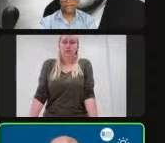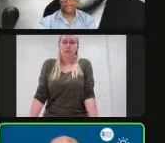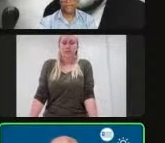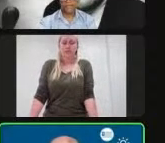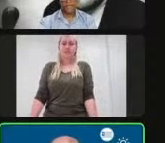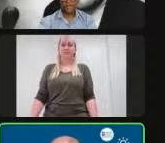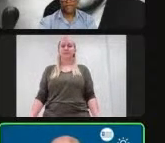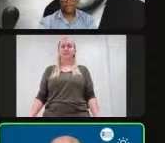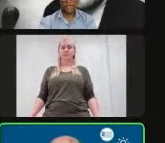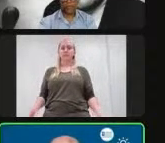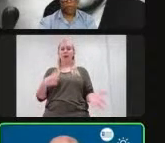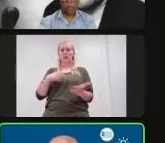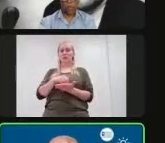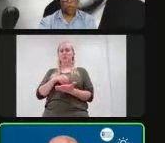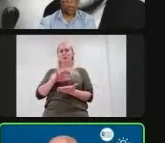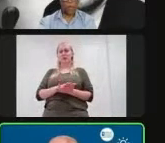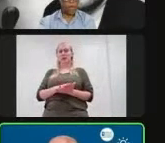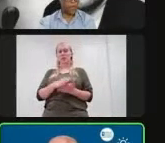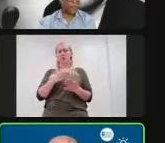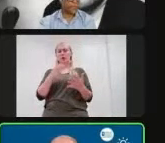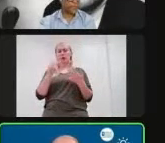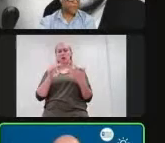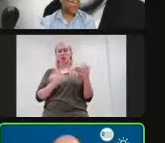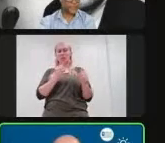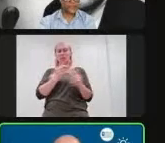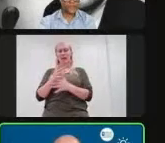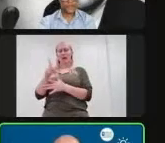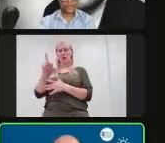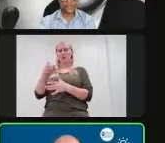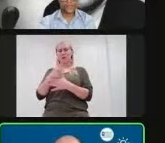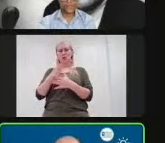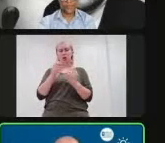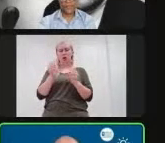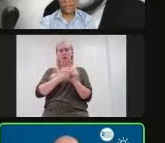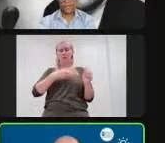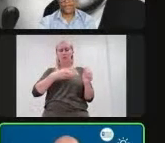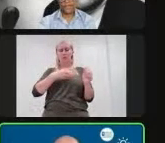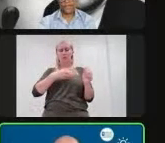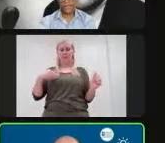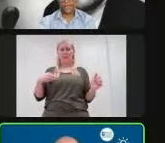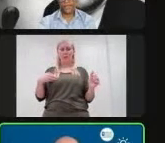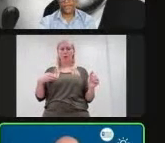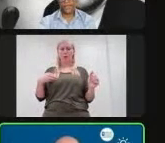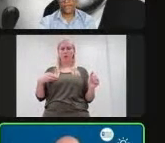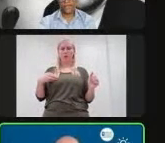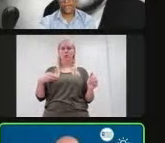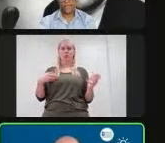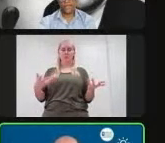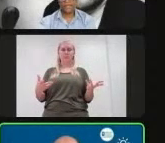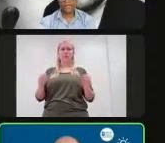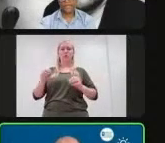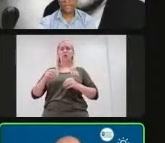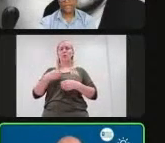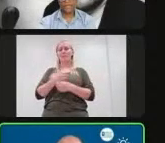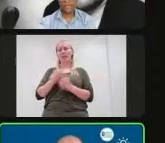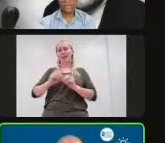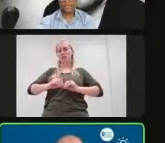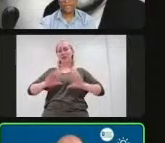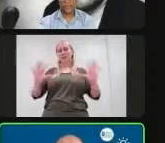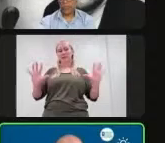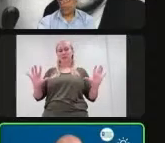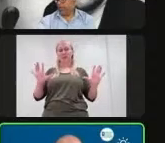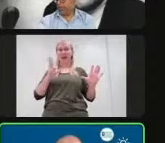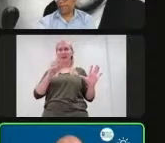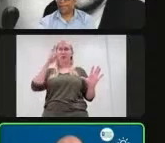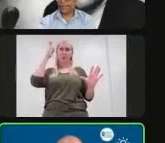So I just made a note. Agenda planning information will be shared with members. Just try to create that transparency. And the